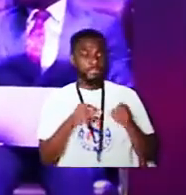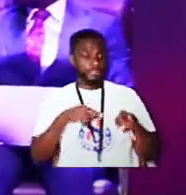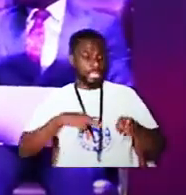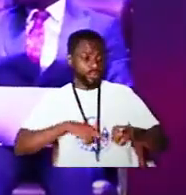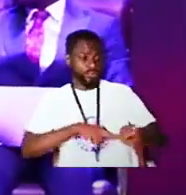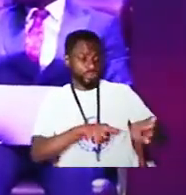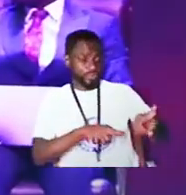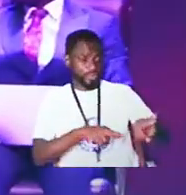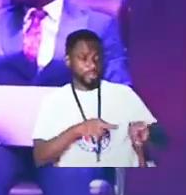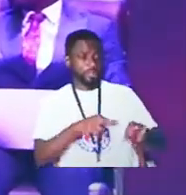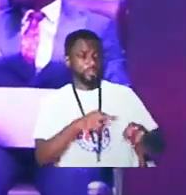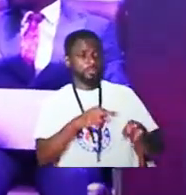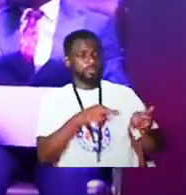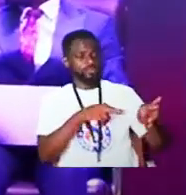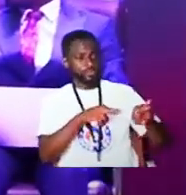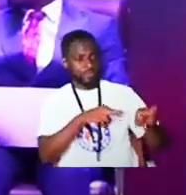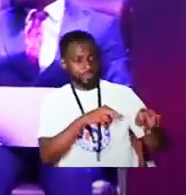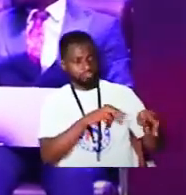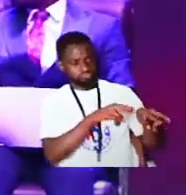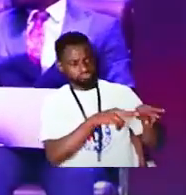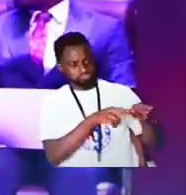from the top there, from